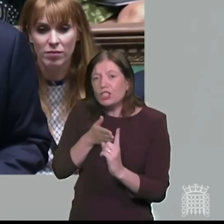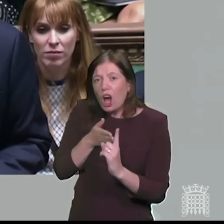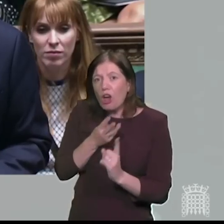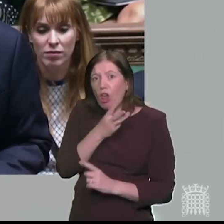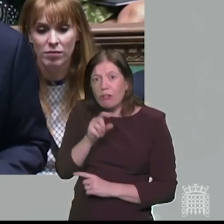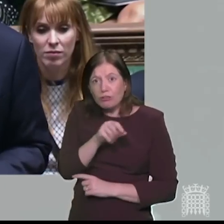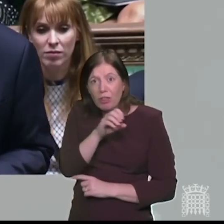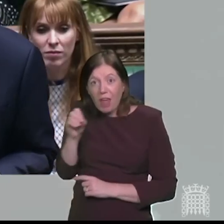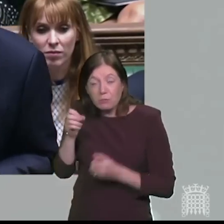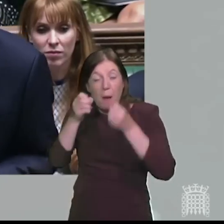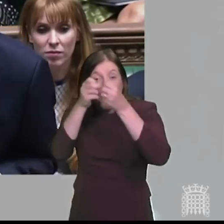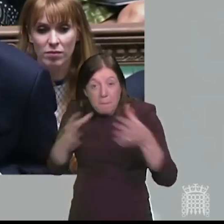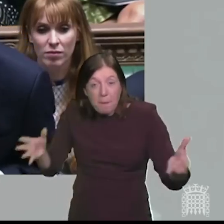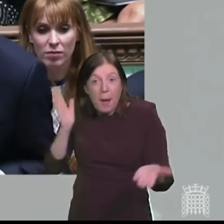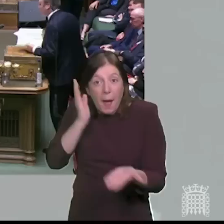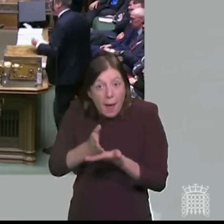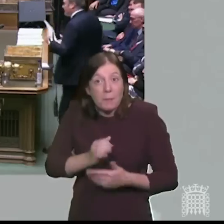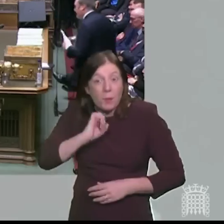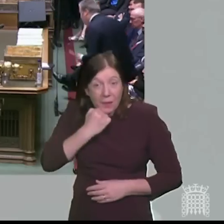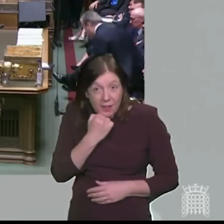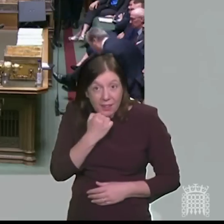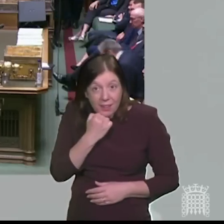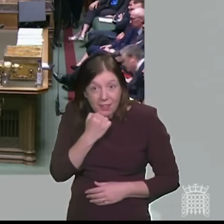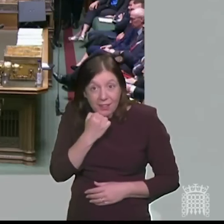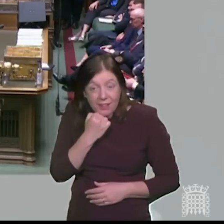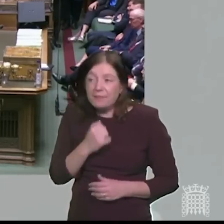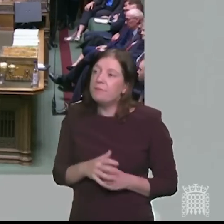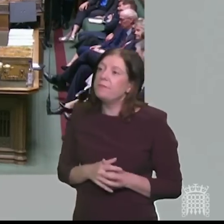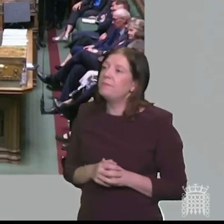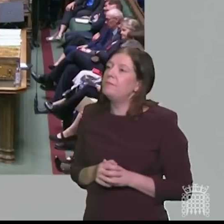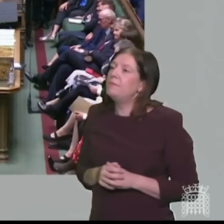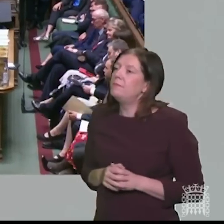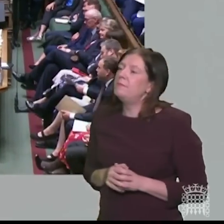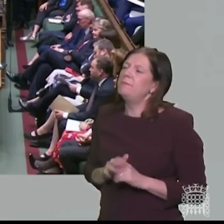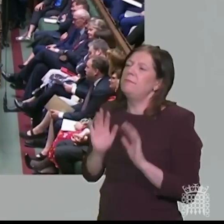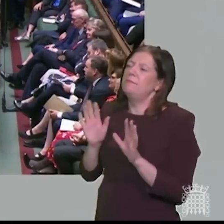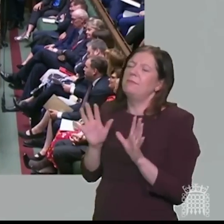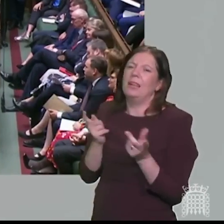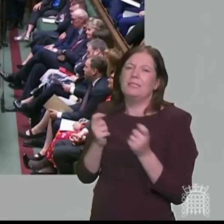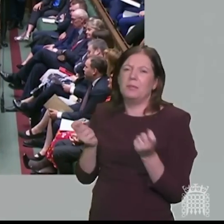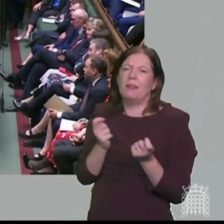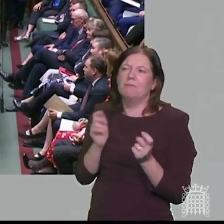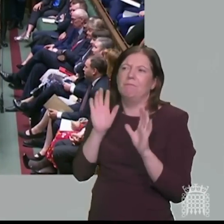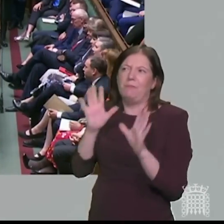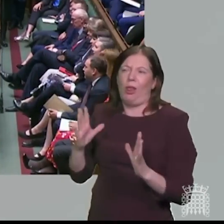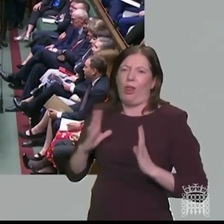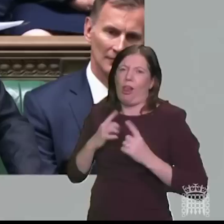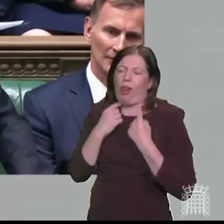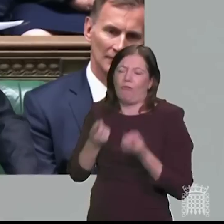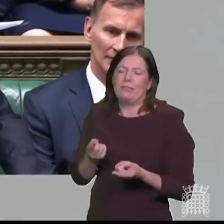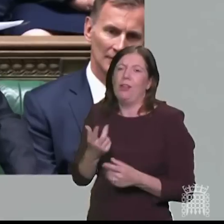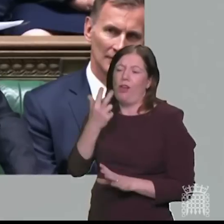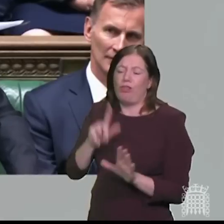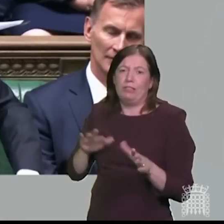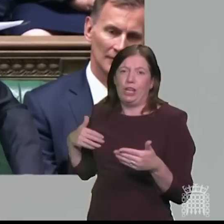of 300,000 new homes a year? Anyone? Prime Minister. Mr. Speaker, the record is that in the last 3 years,